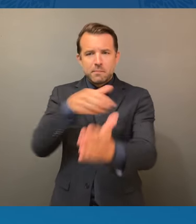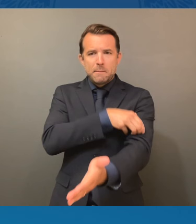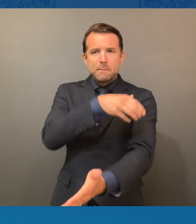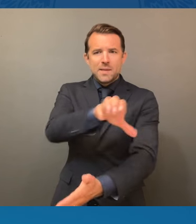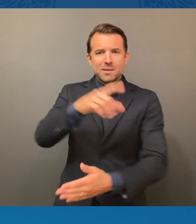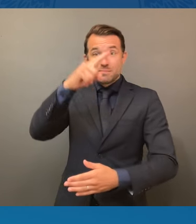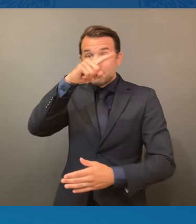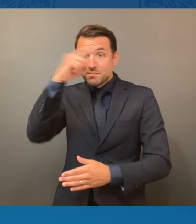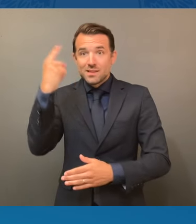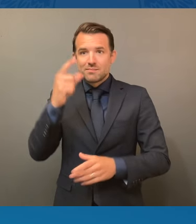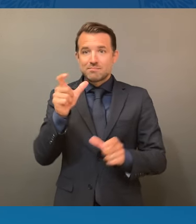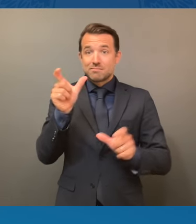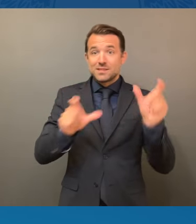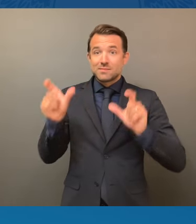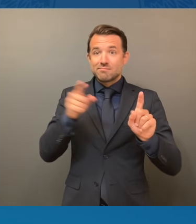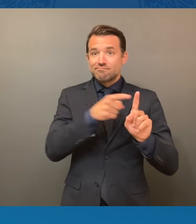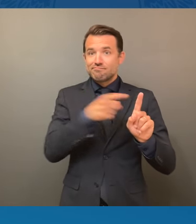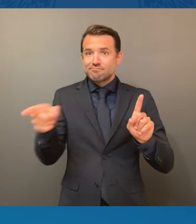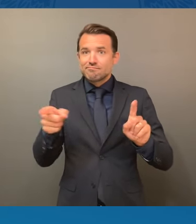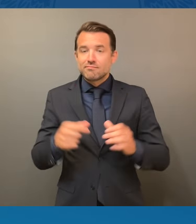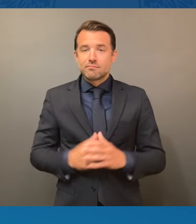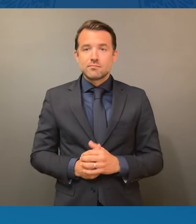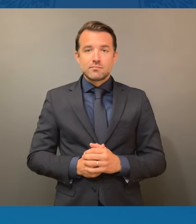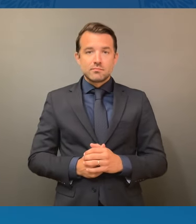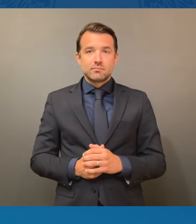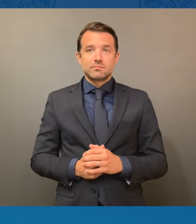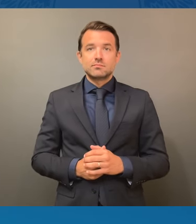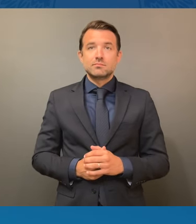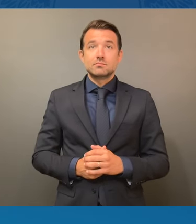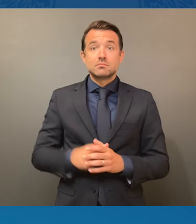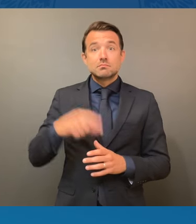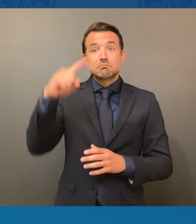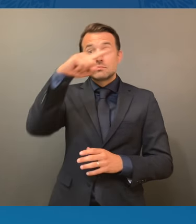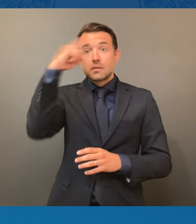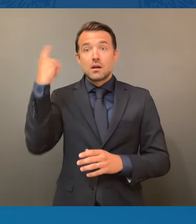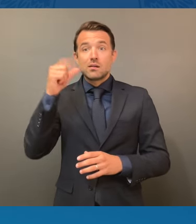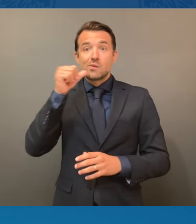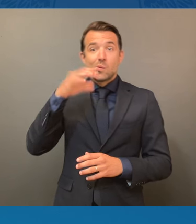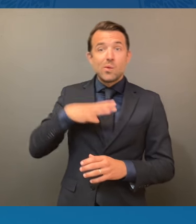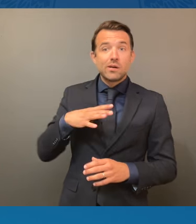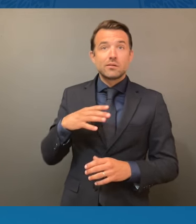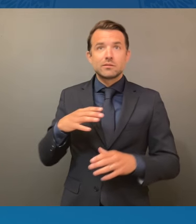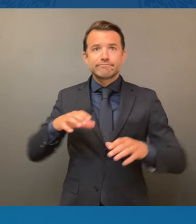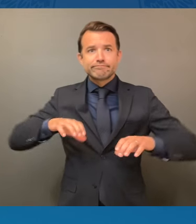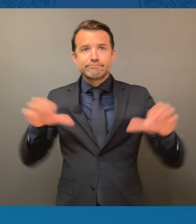nothing is more unstoppable than a Black woman in action.